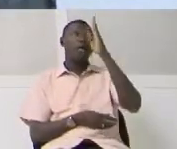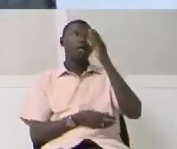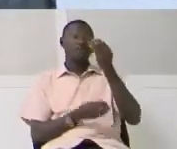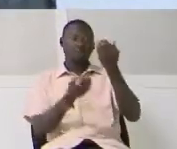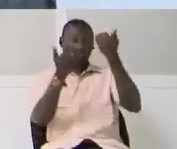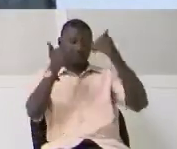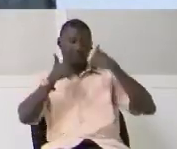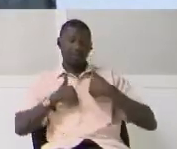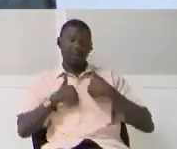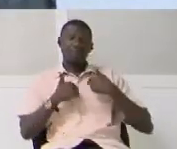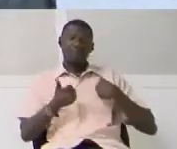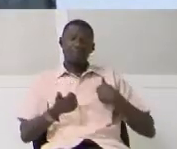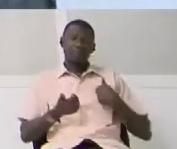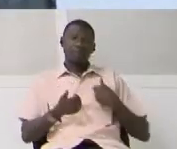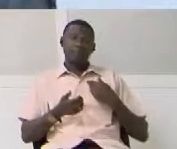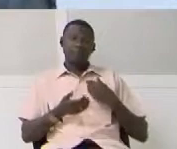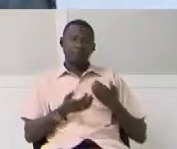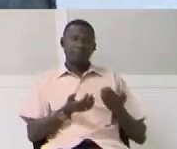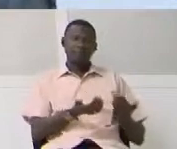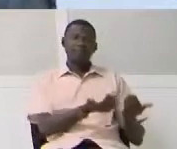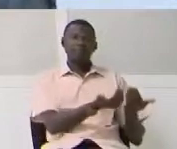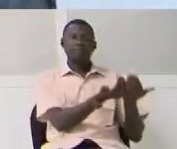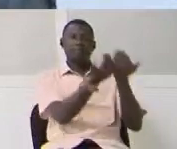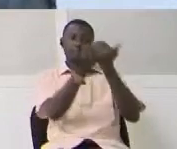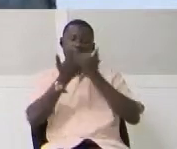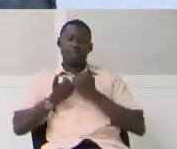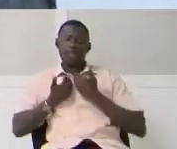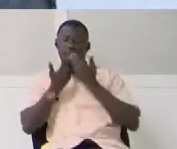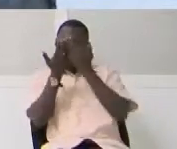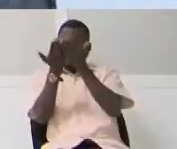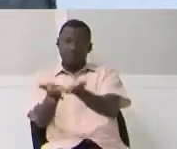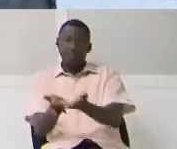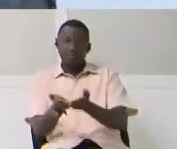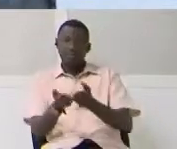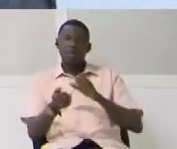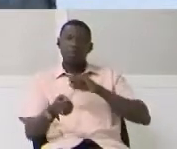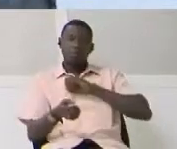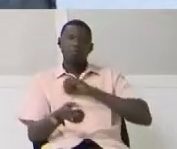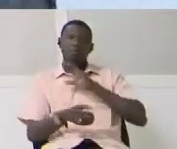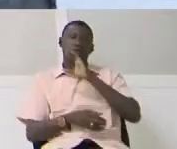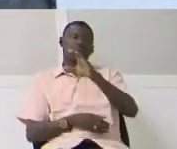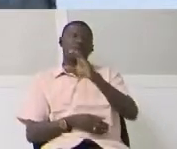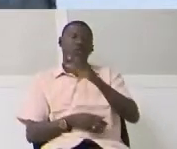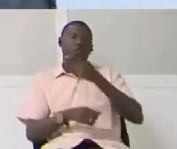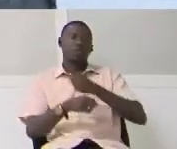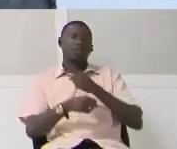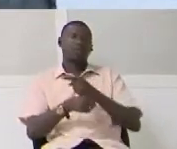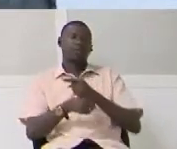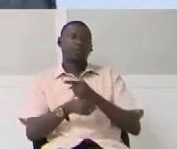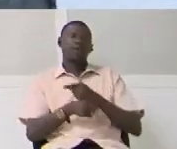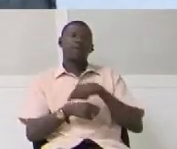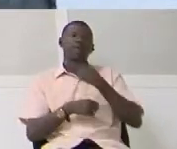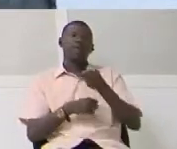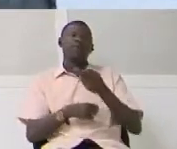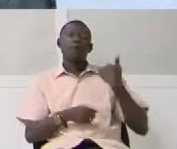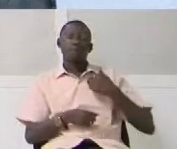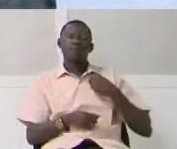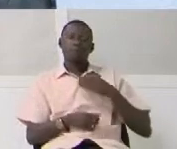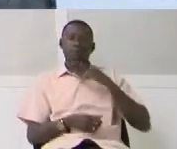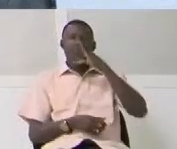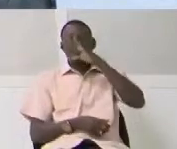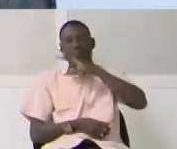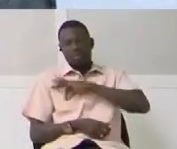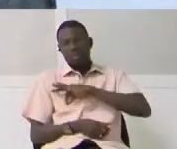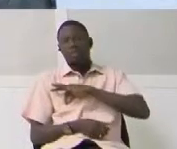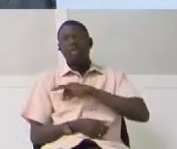been endowed with dama ko indi suma deka I have brought it to the country pour ñu jëriñoko so that we could benefit